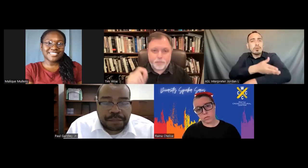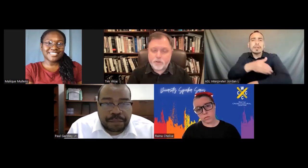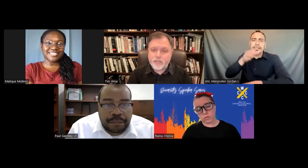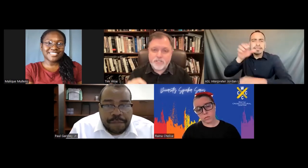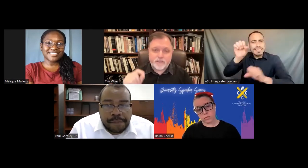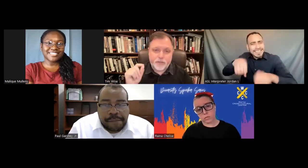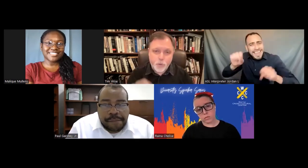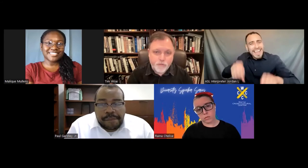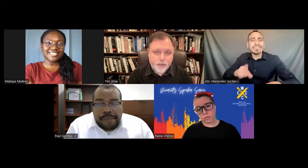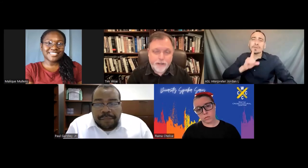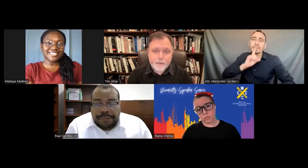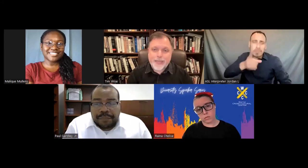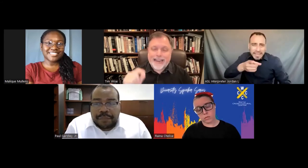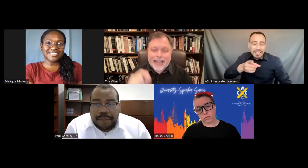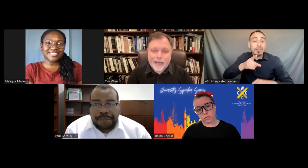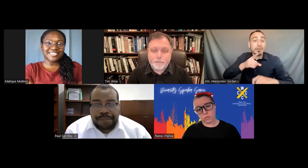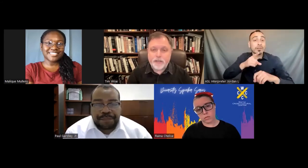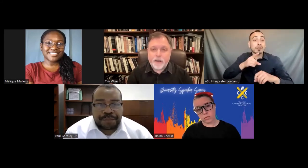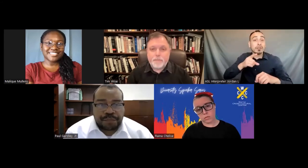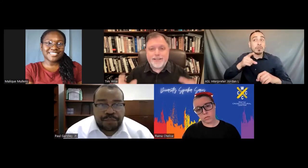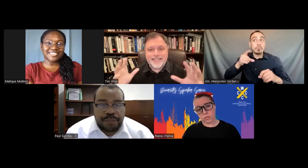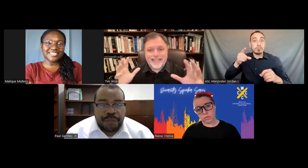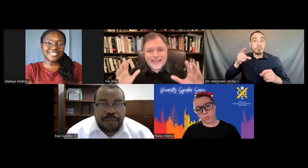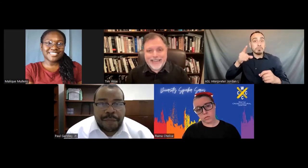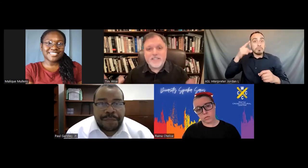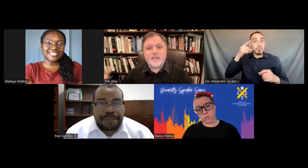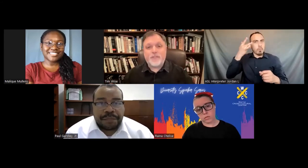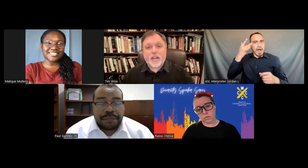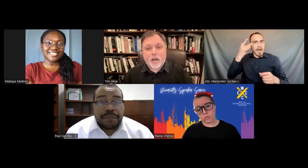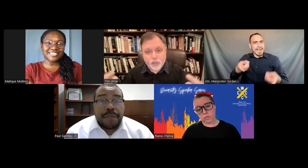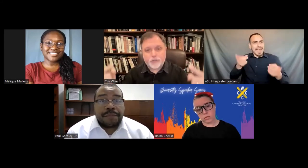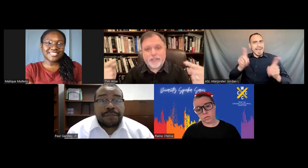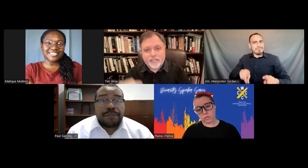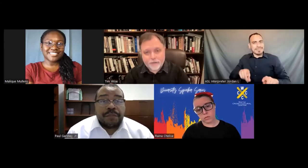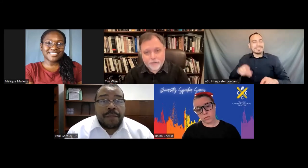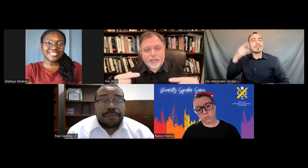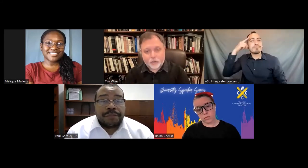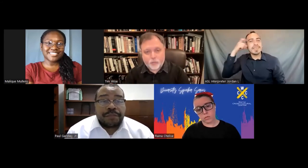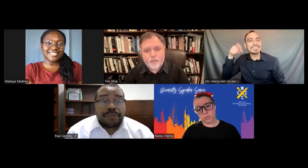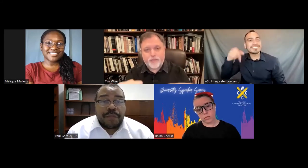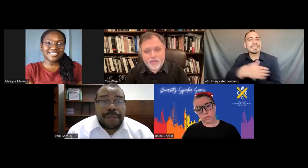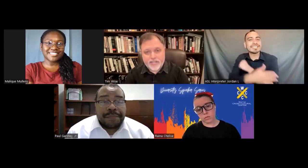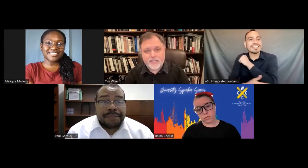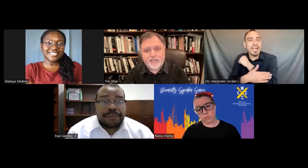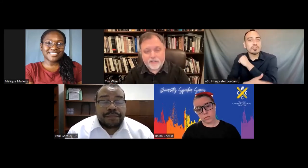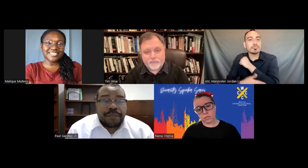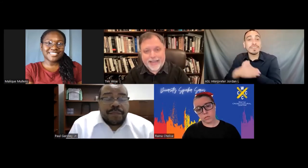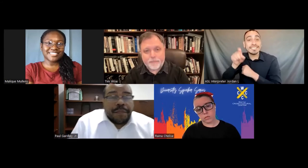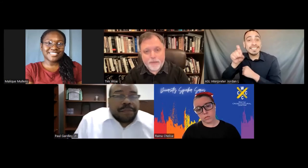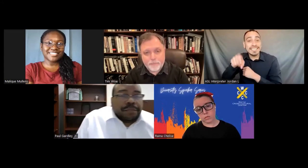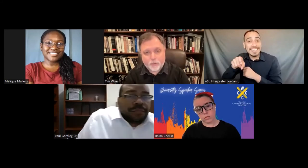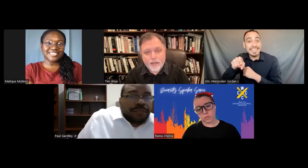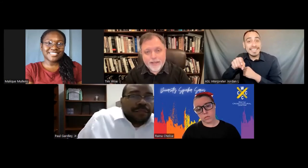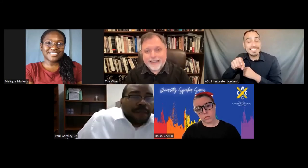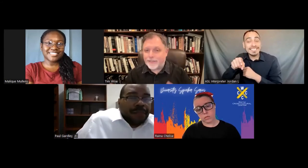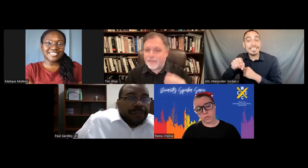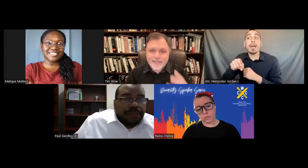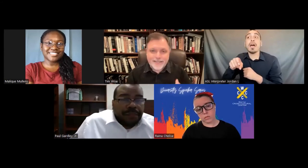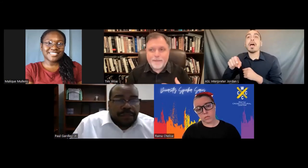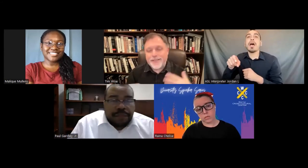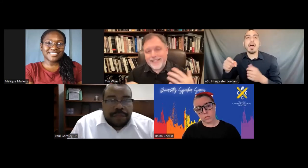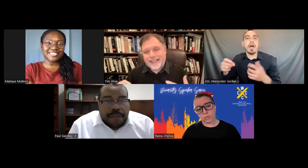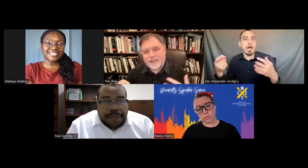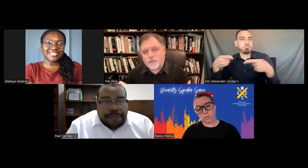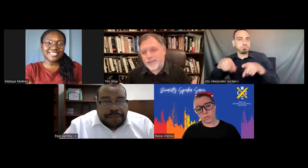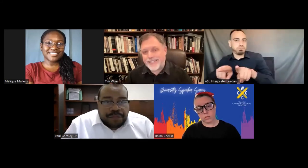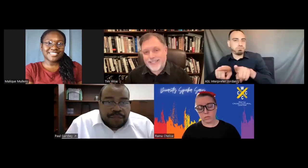the brilliance of the movement. It happened because the needs of the country dovetailed with the needs of Black people. Now, to